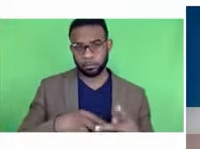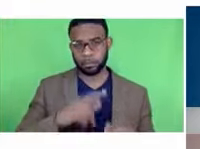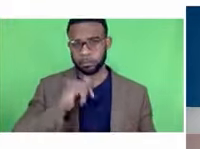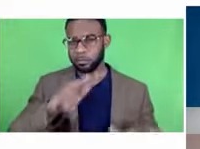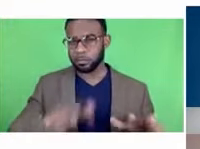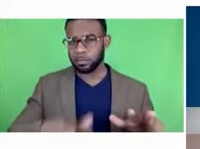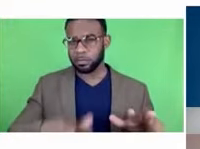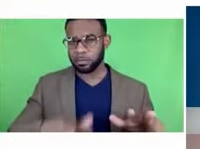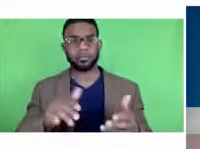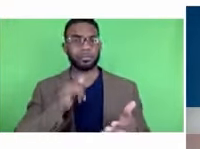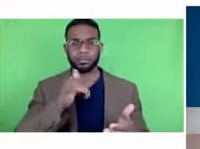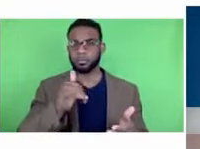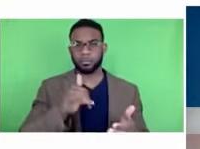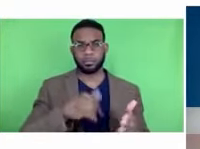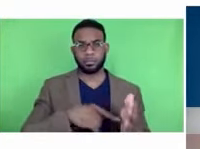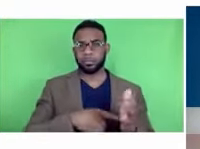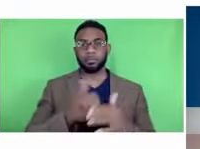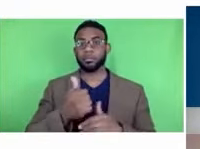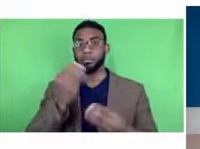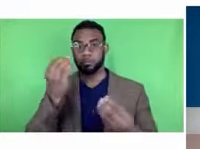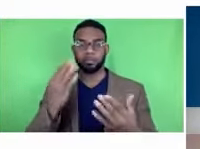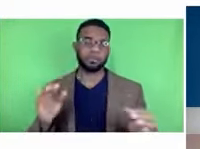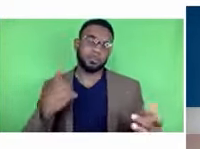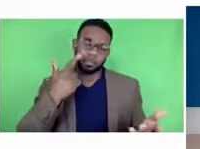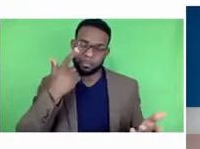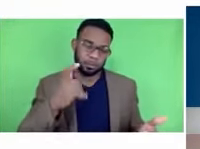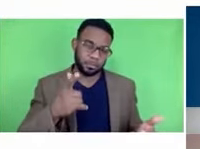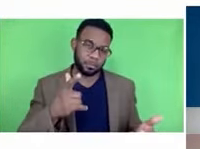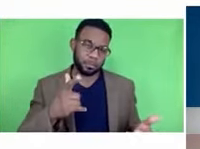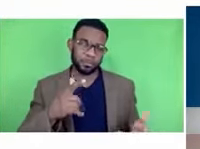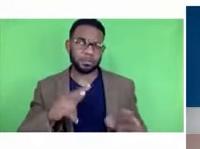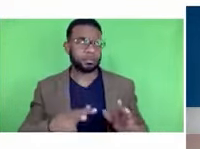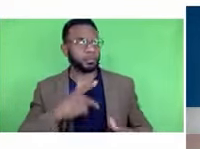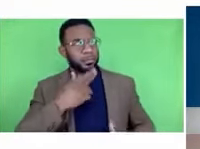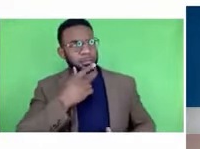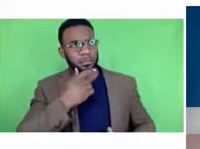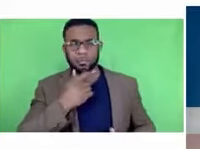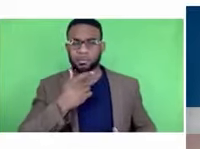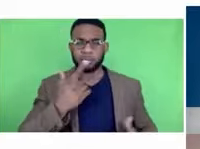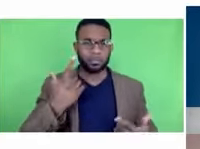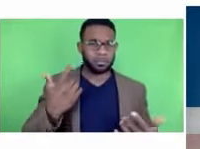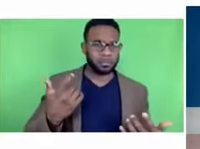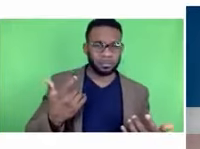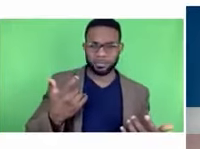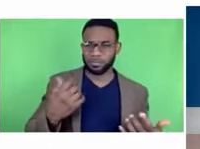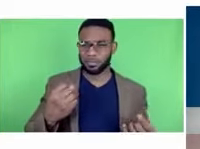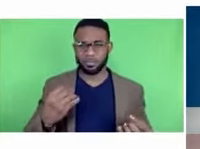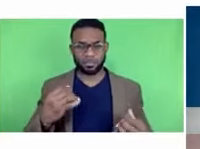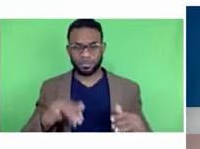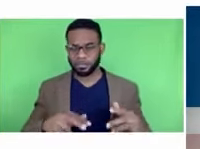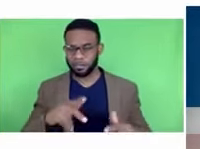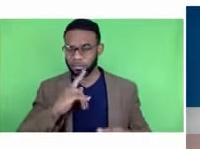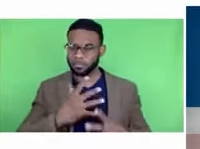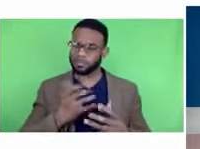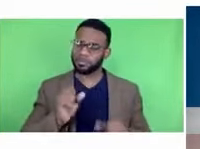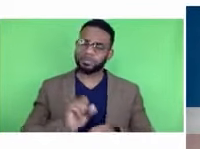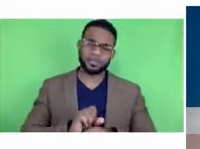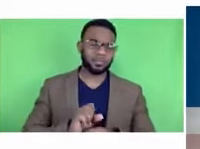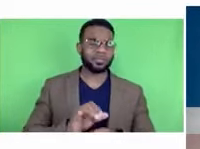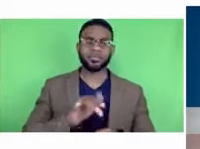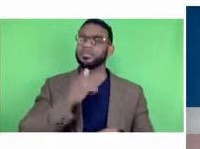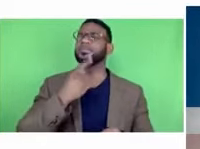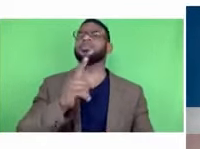you might not disclose information at all, just because you're so uncertain, you just so uncertain and you really want that job, so you don't tell